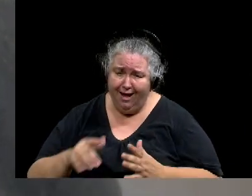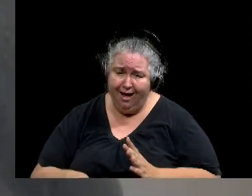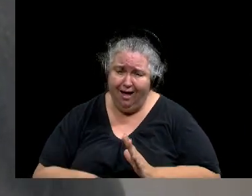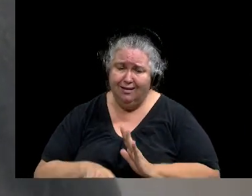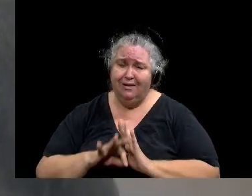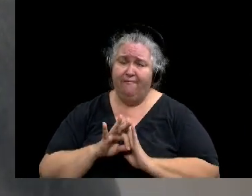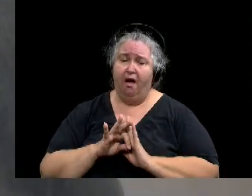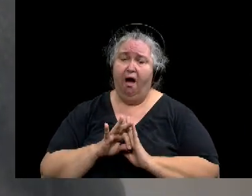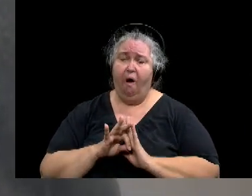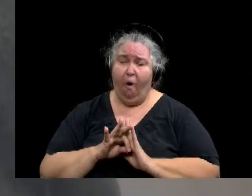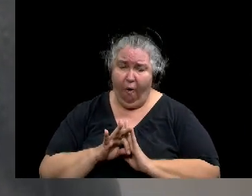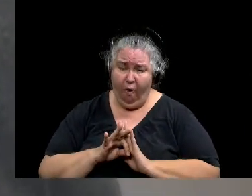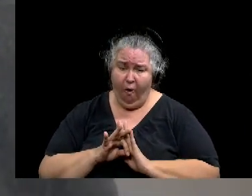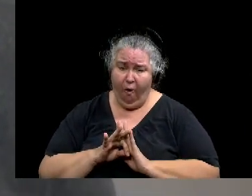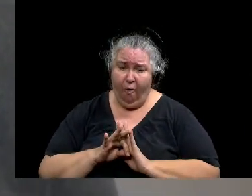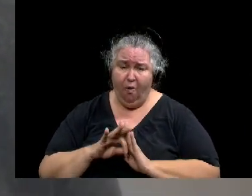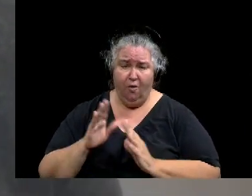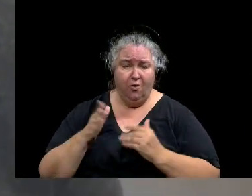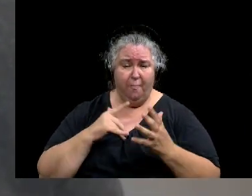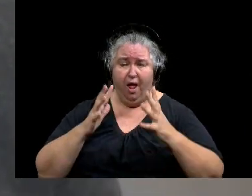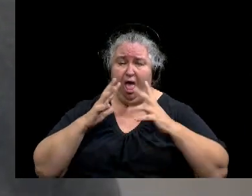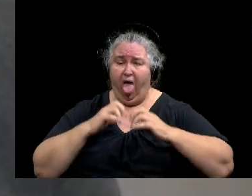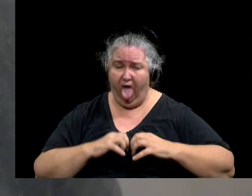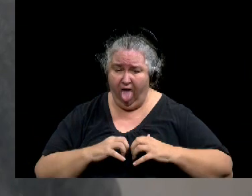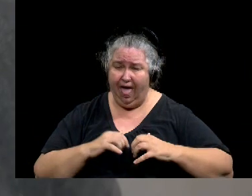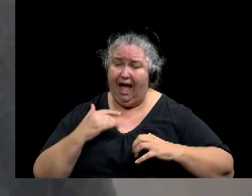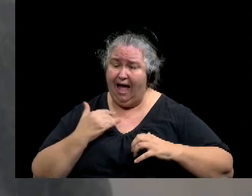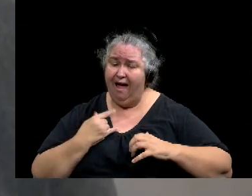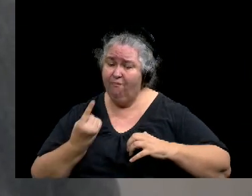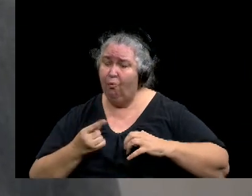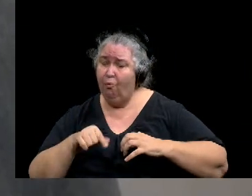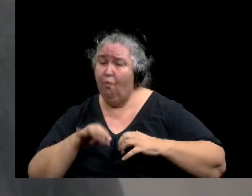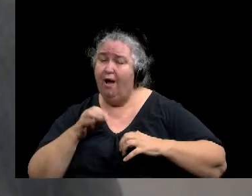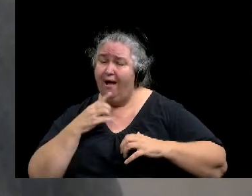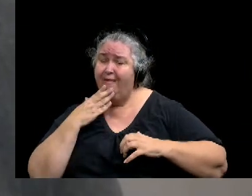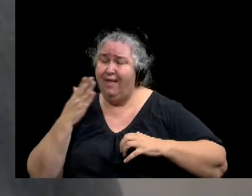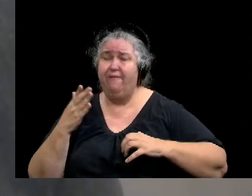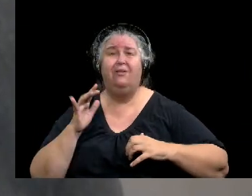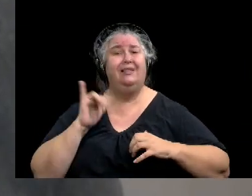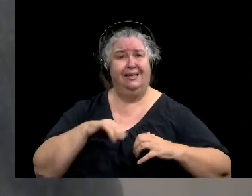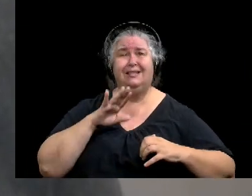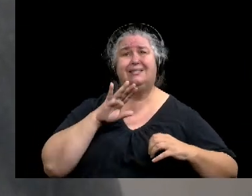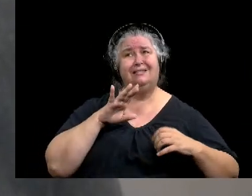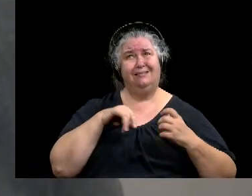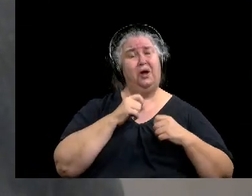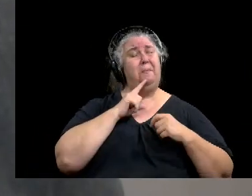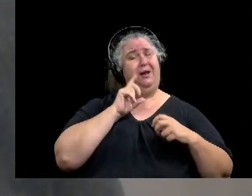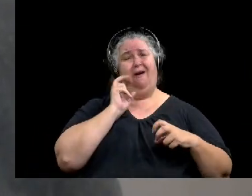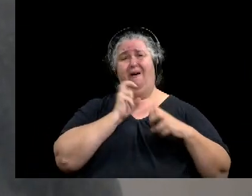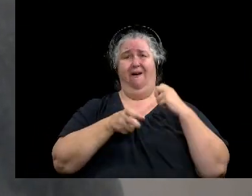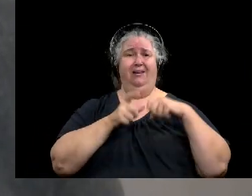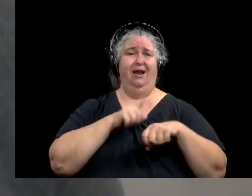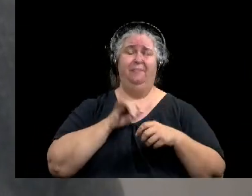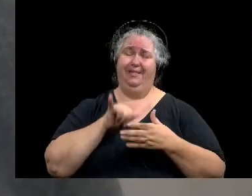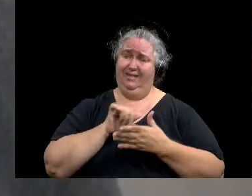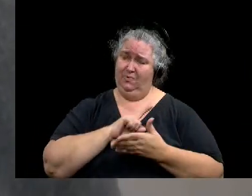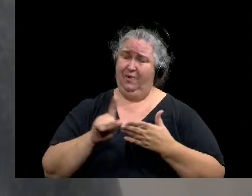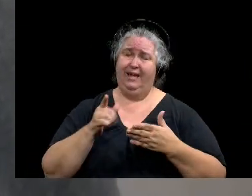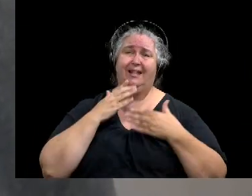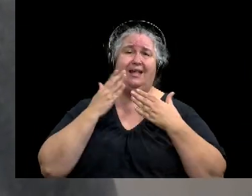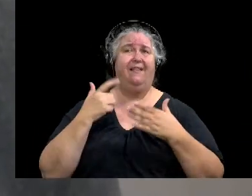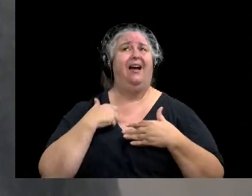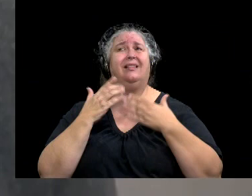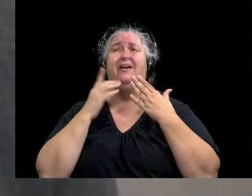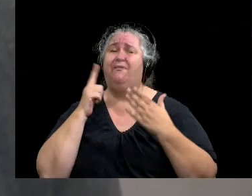have in our lives that we can be thankful for. This has been a hard time, but this week of Thanksgiving, I'm thankful for